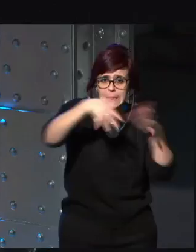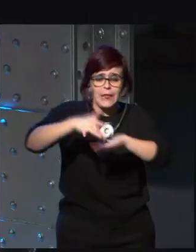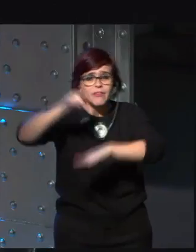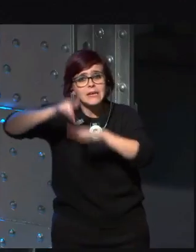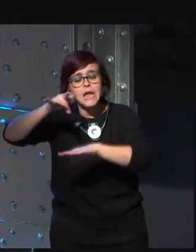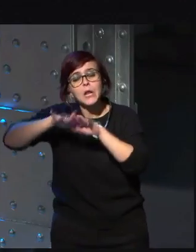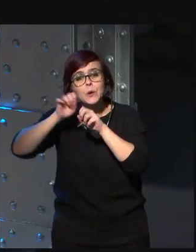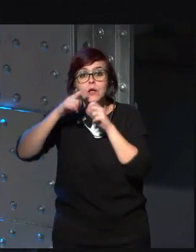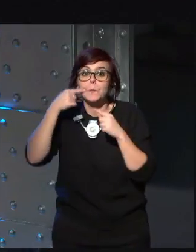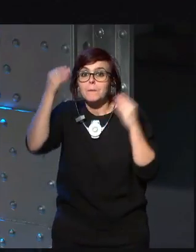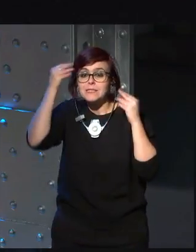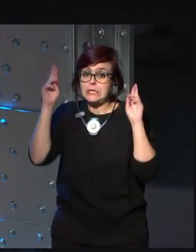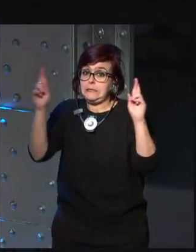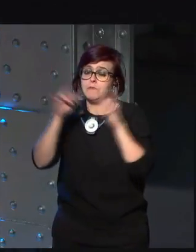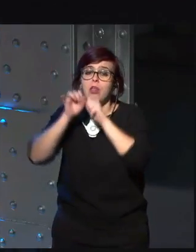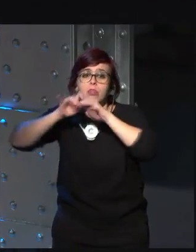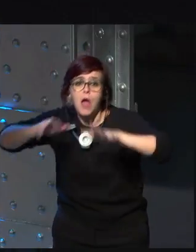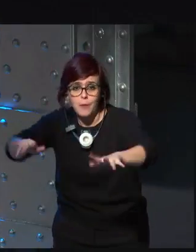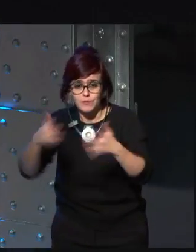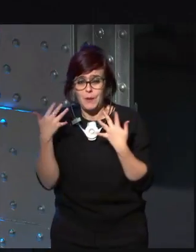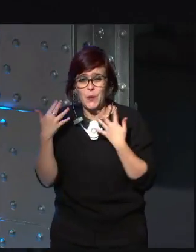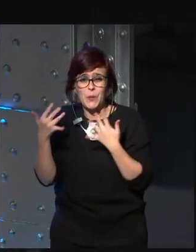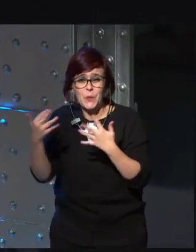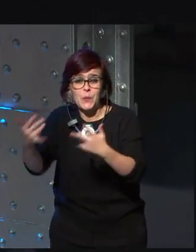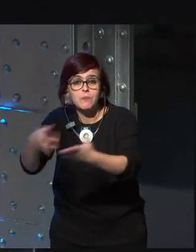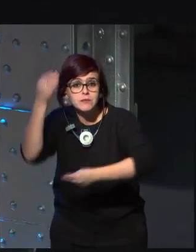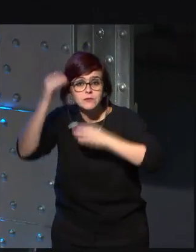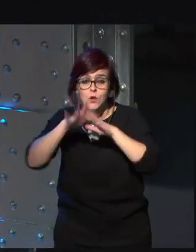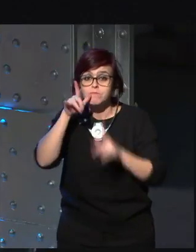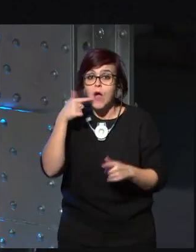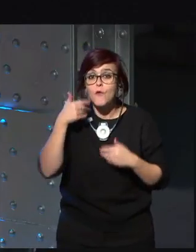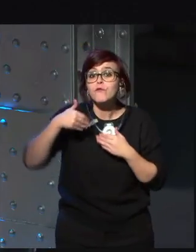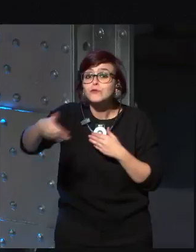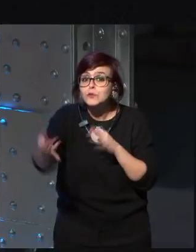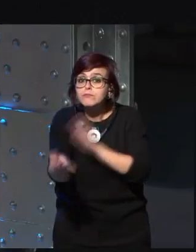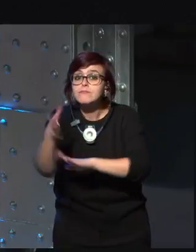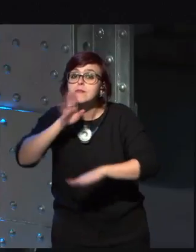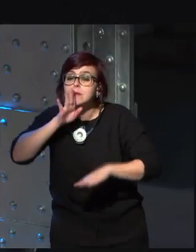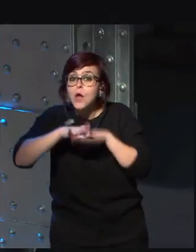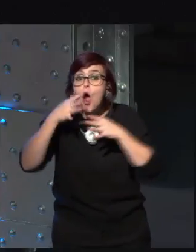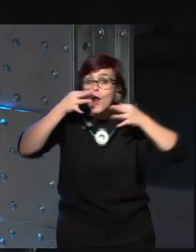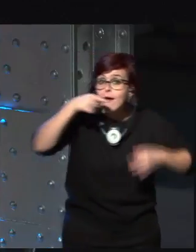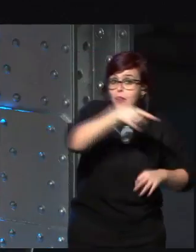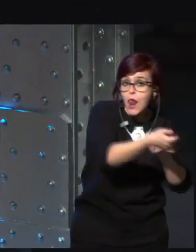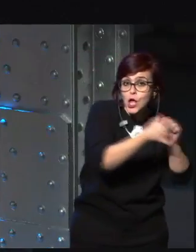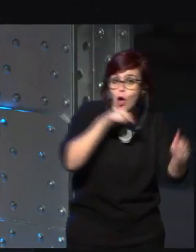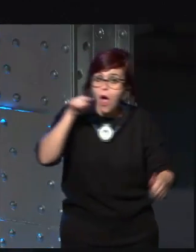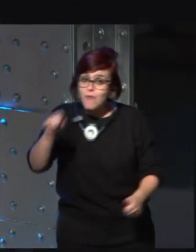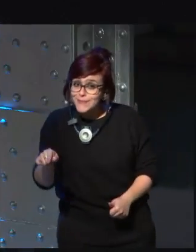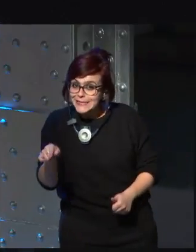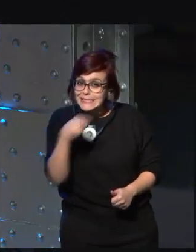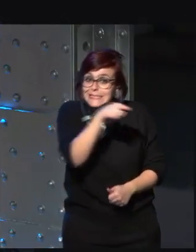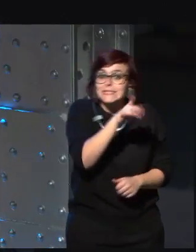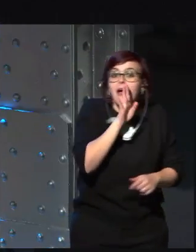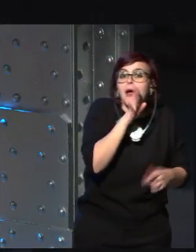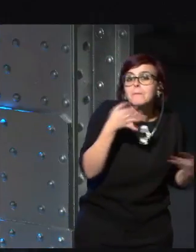about what's going to happen to the originals. It's and whether or not, and regardless of whether we care about having the originals, whether we're going to